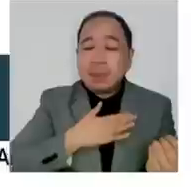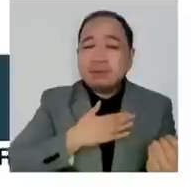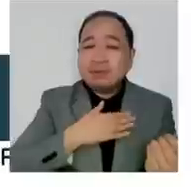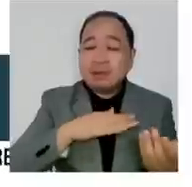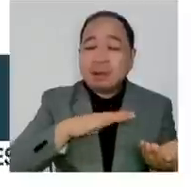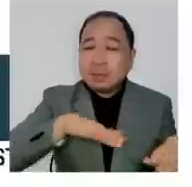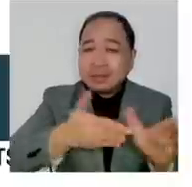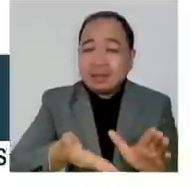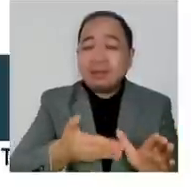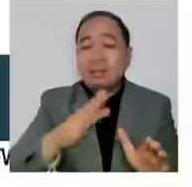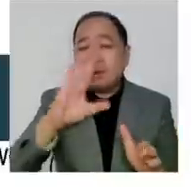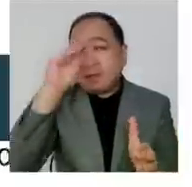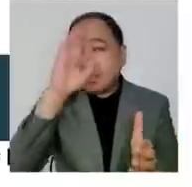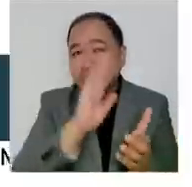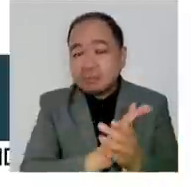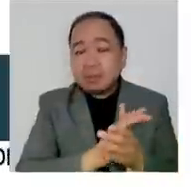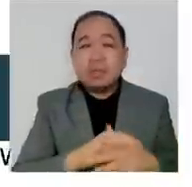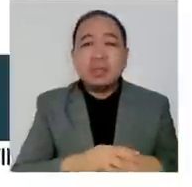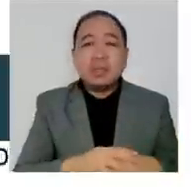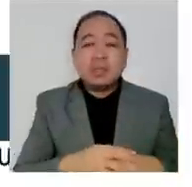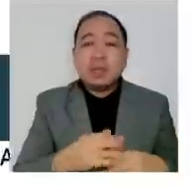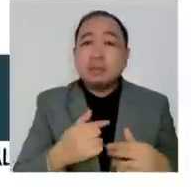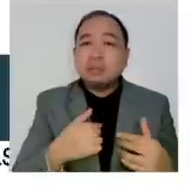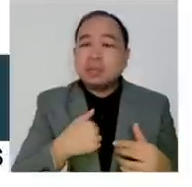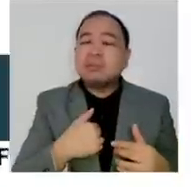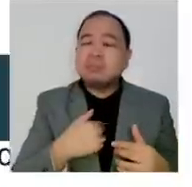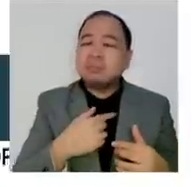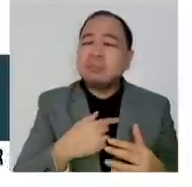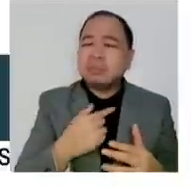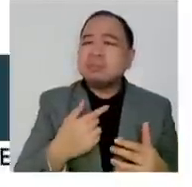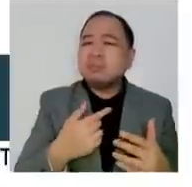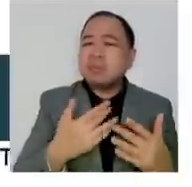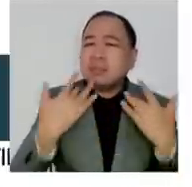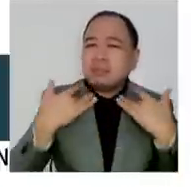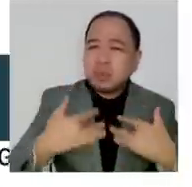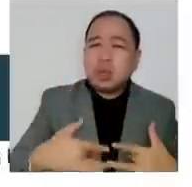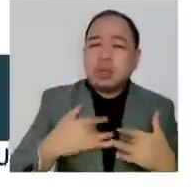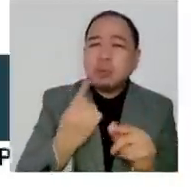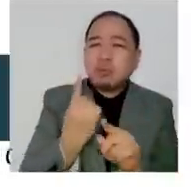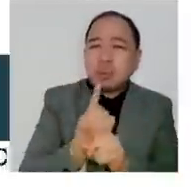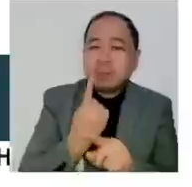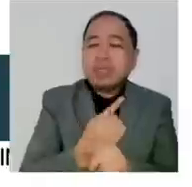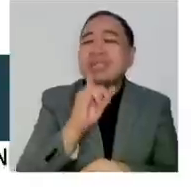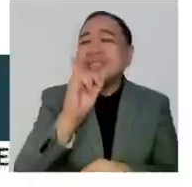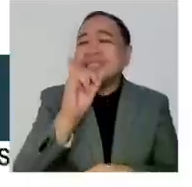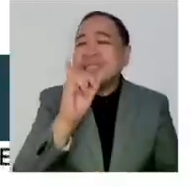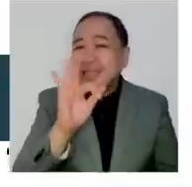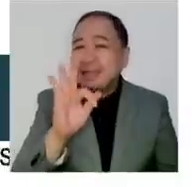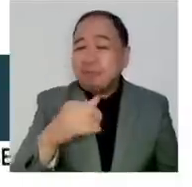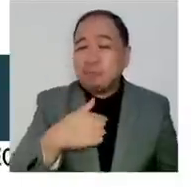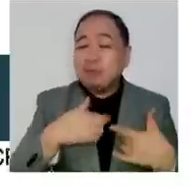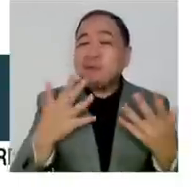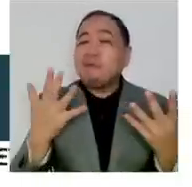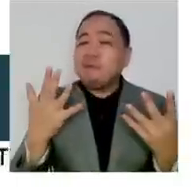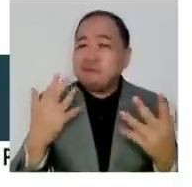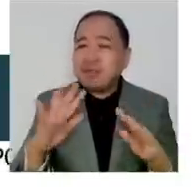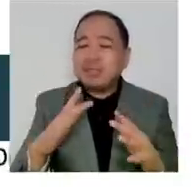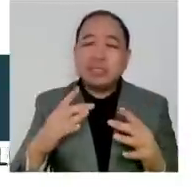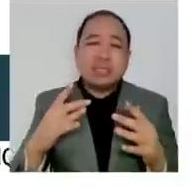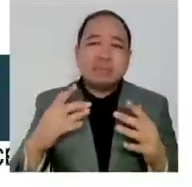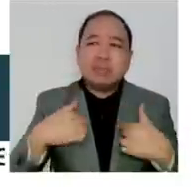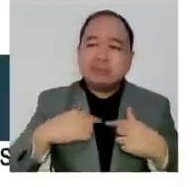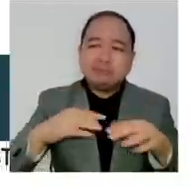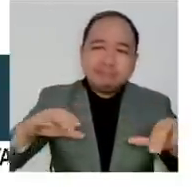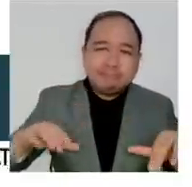Oriental. Mm. Sabi ko, I will grieve properly the moment I am able to do everything I know